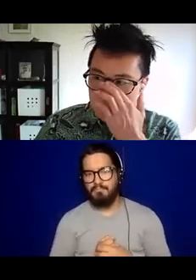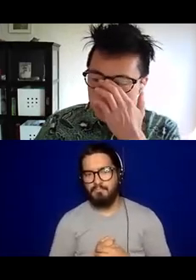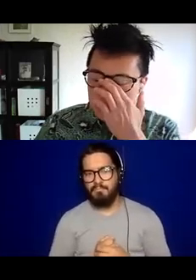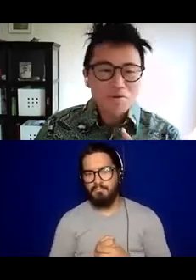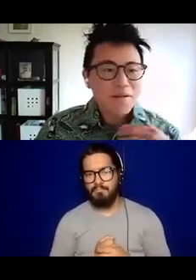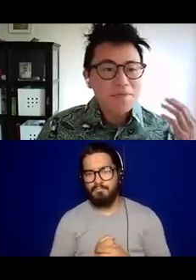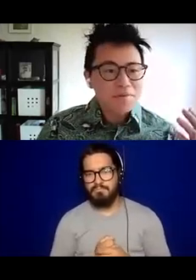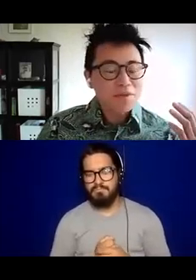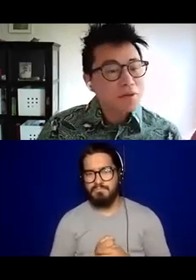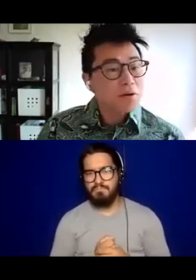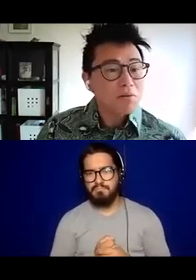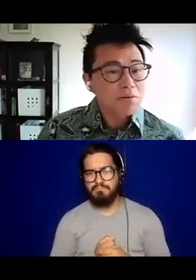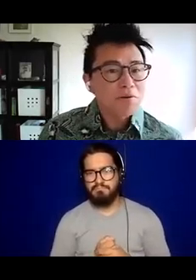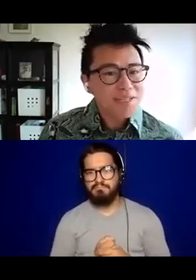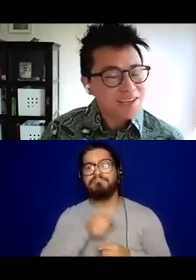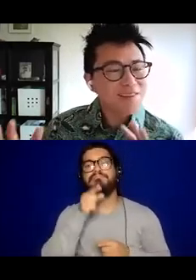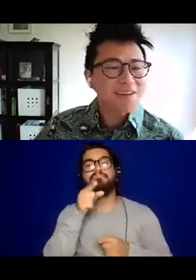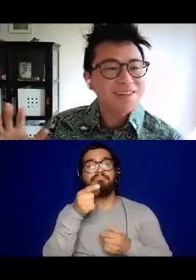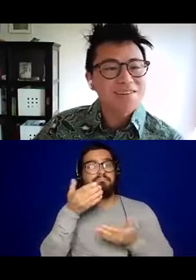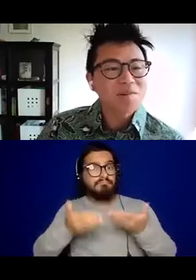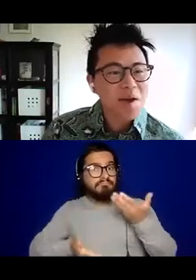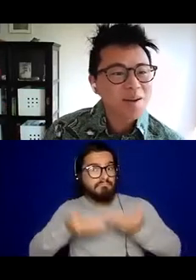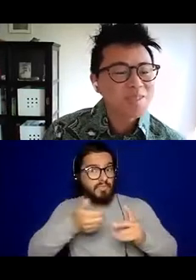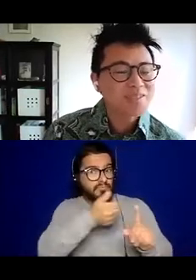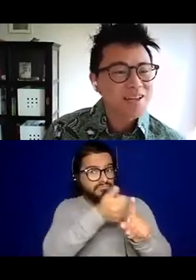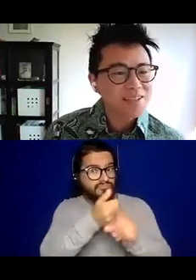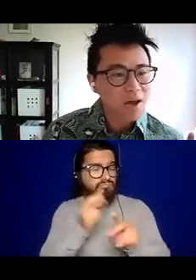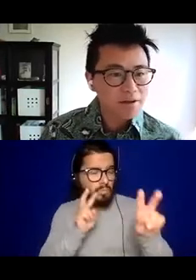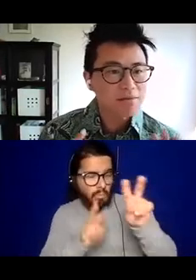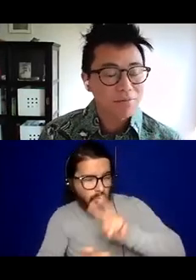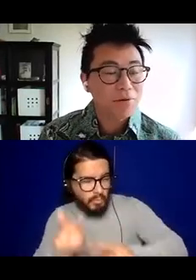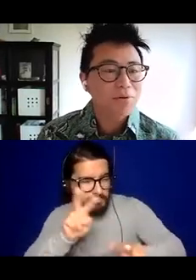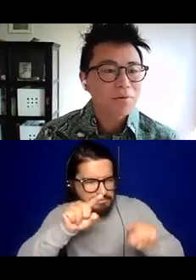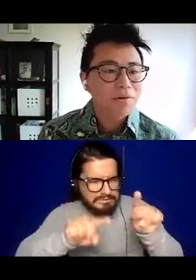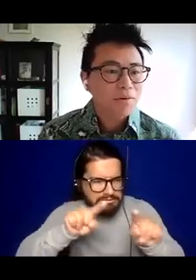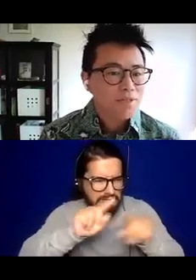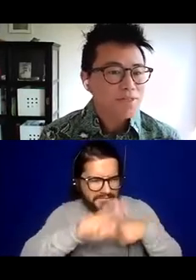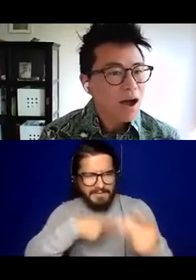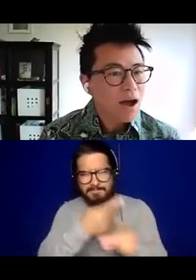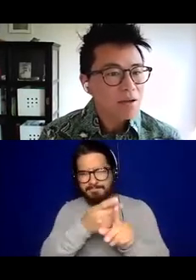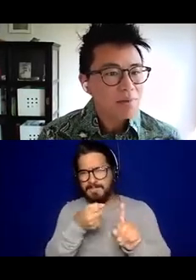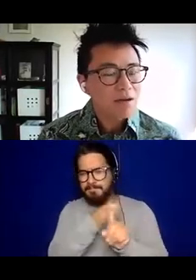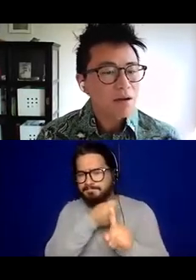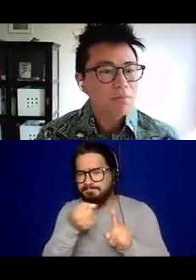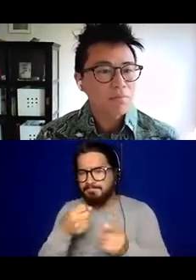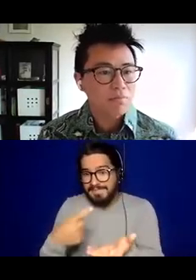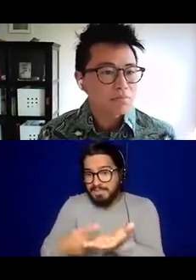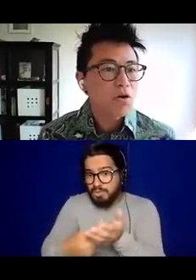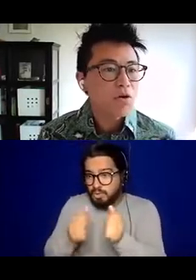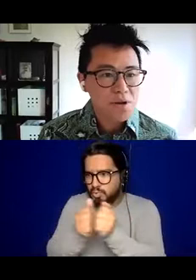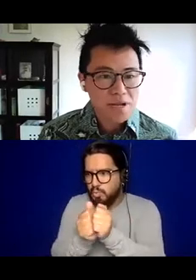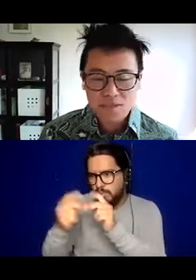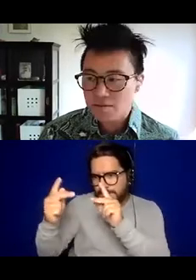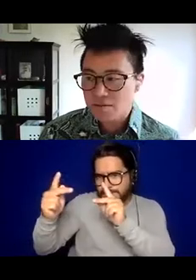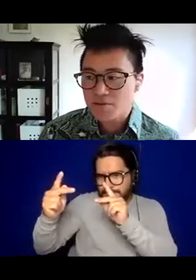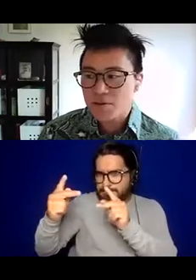So you would go through and take a look at the other impacts and talk it through. Was this high, medium,